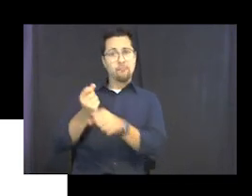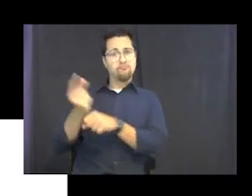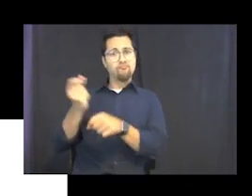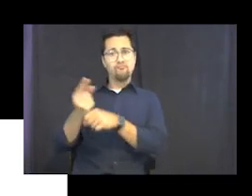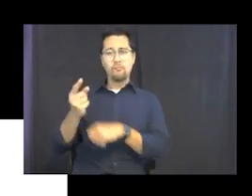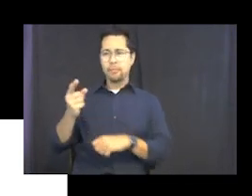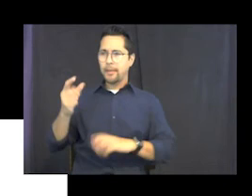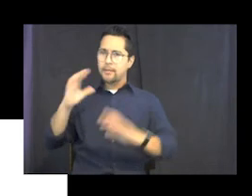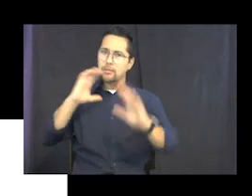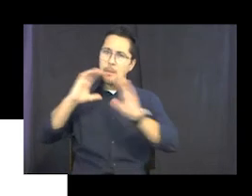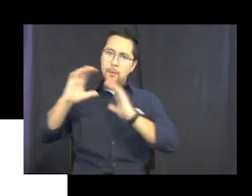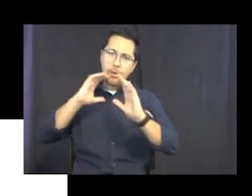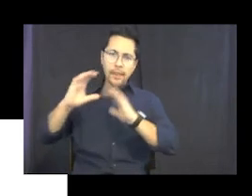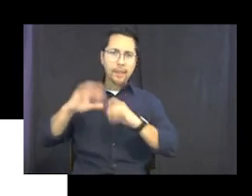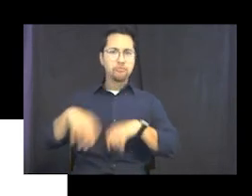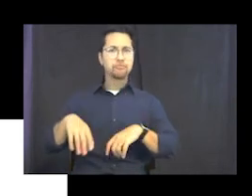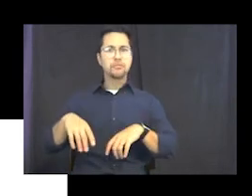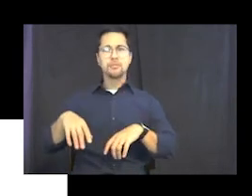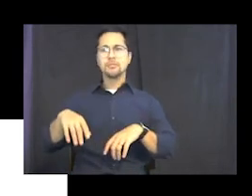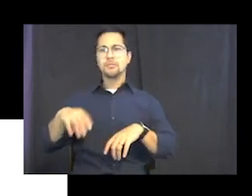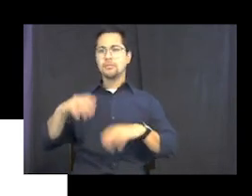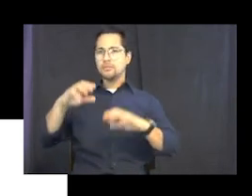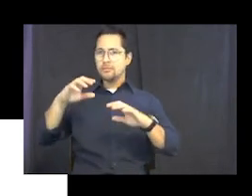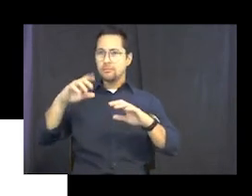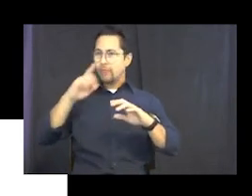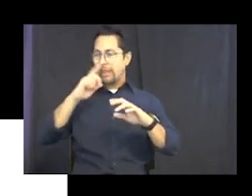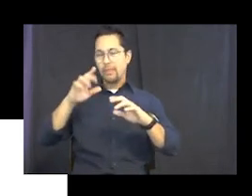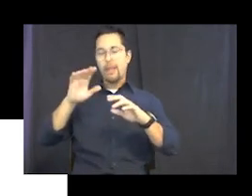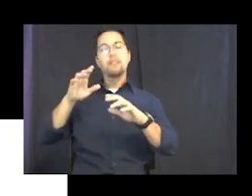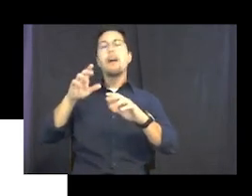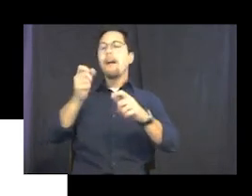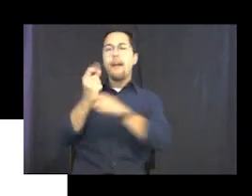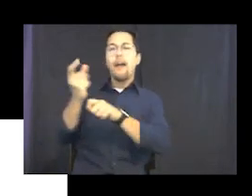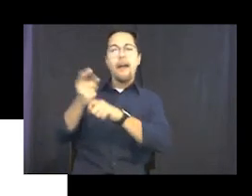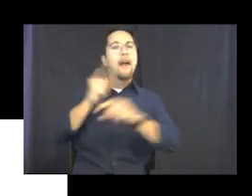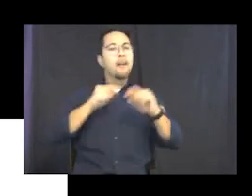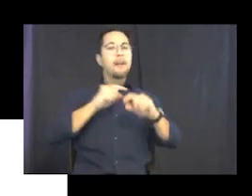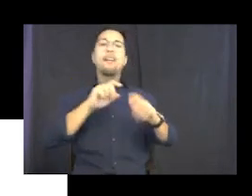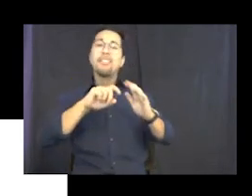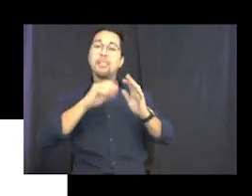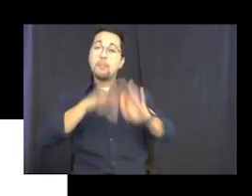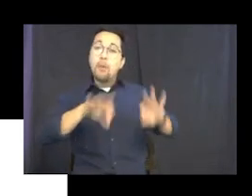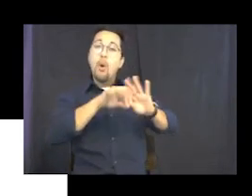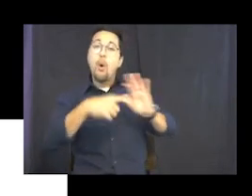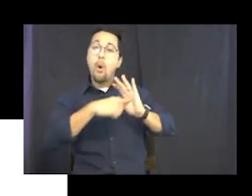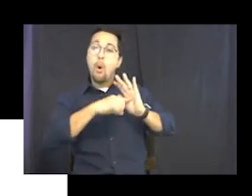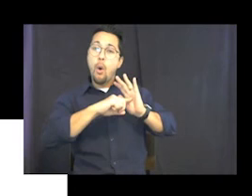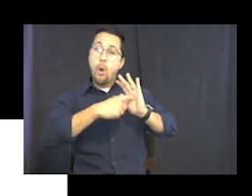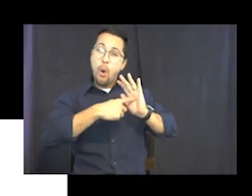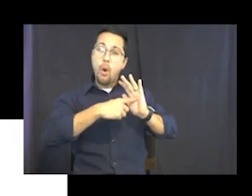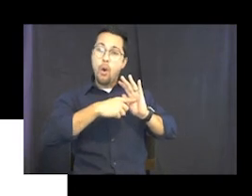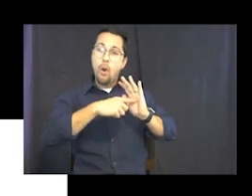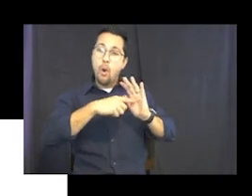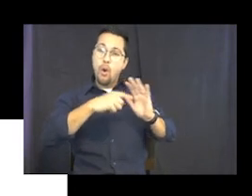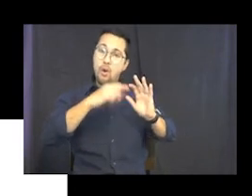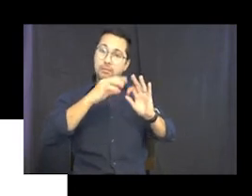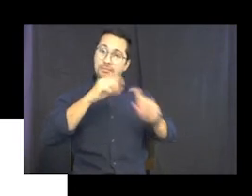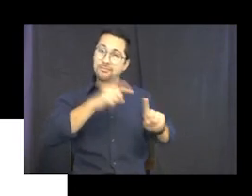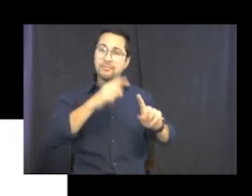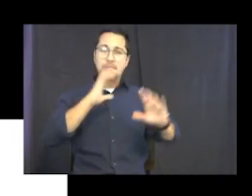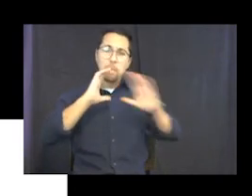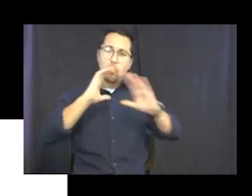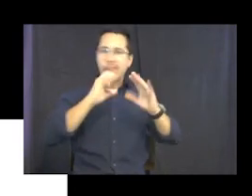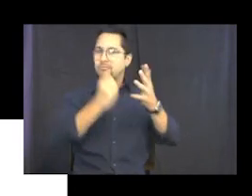is communication, communication, communication, and above all, communication,